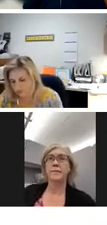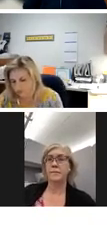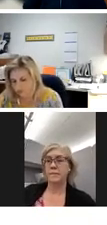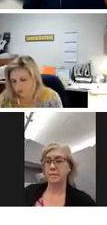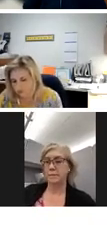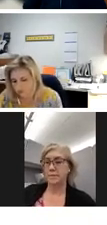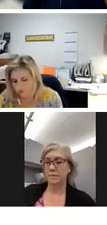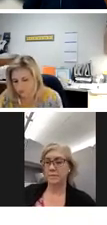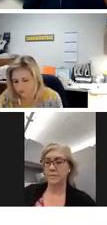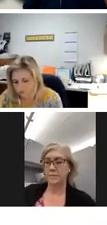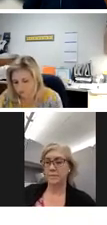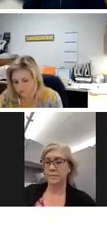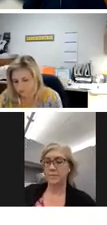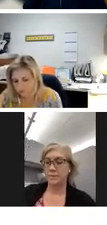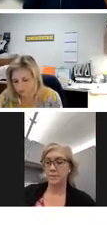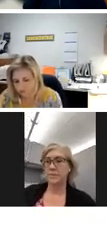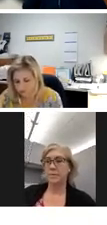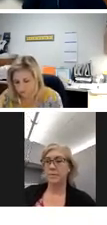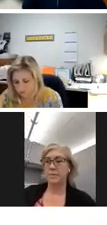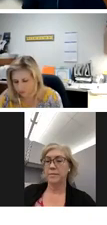And they have been sitting on our board since